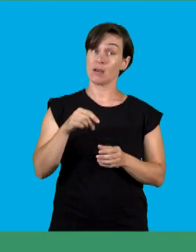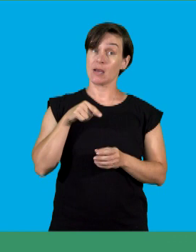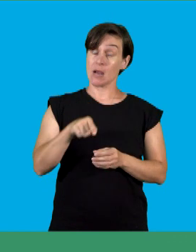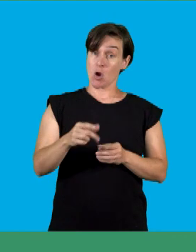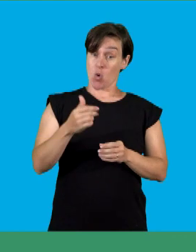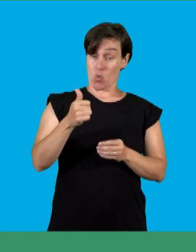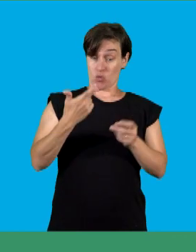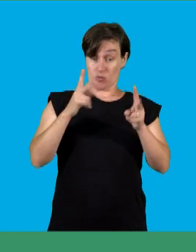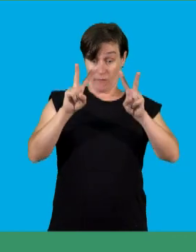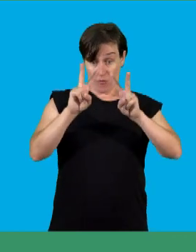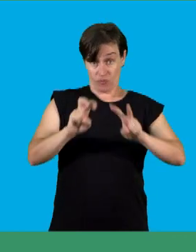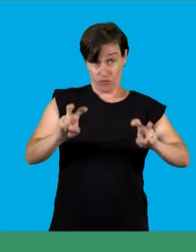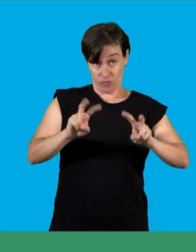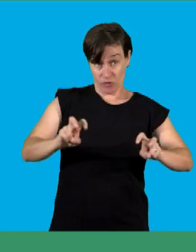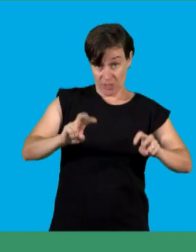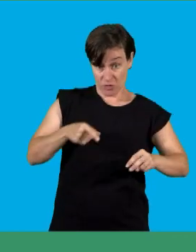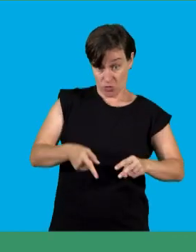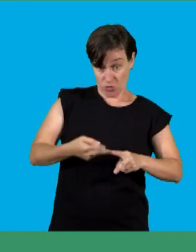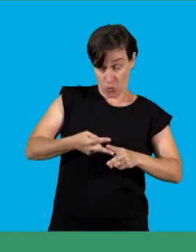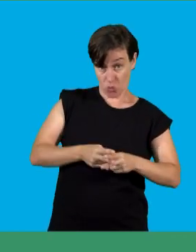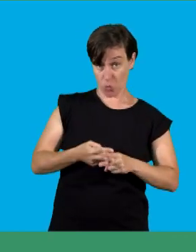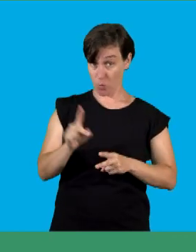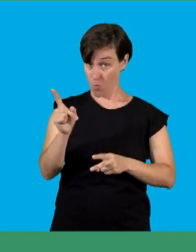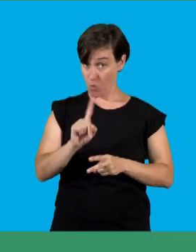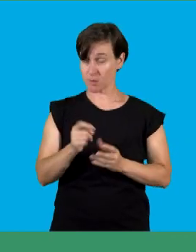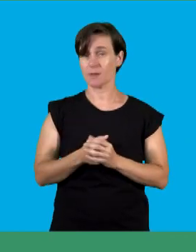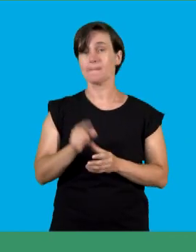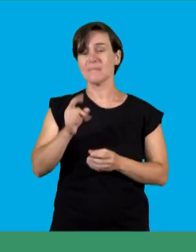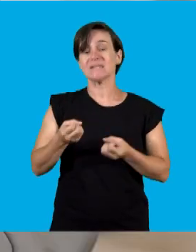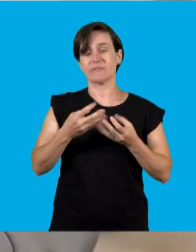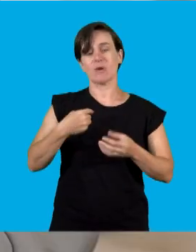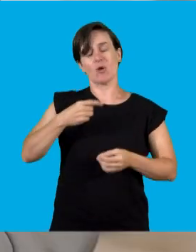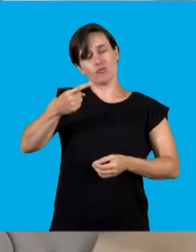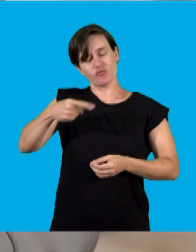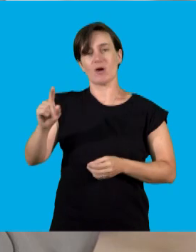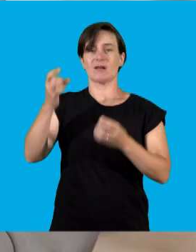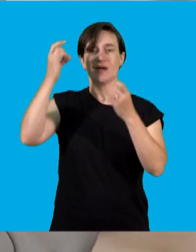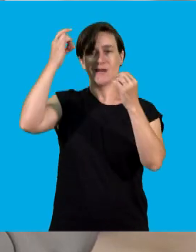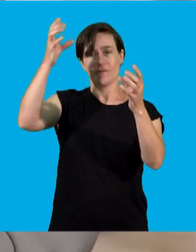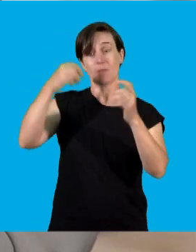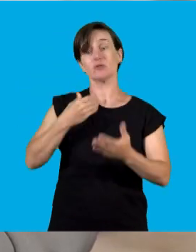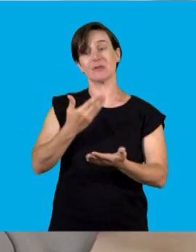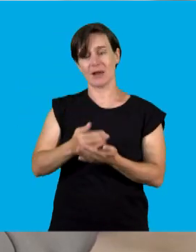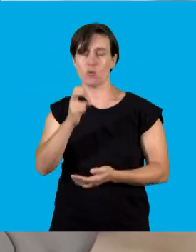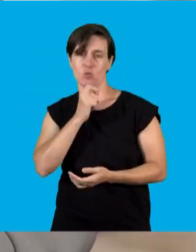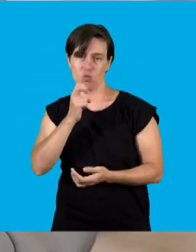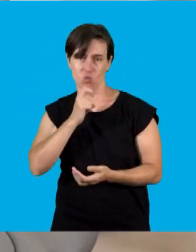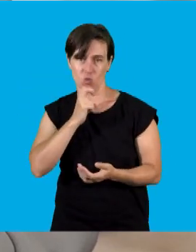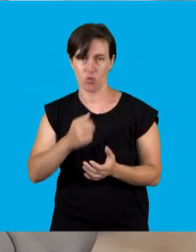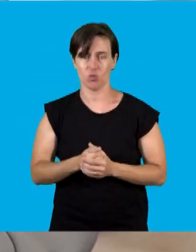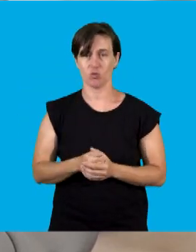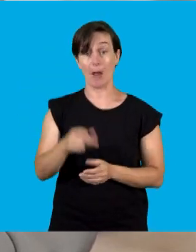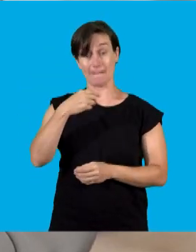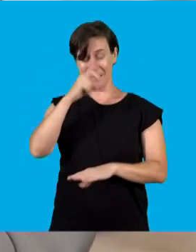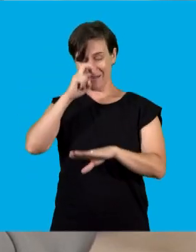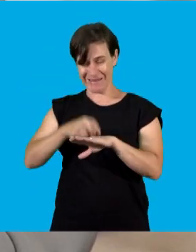of a good research instrument. Remember that good instrument, it needs to give you relevant information, information that you're going to use, information